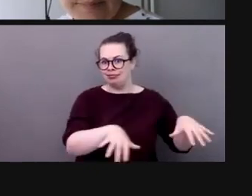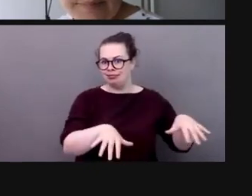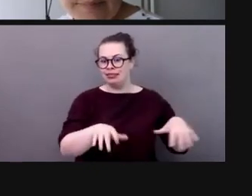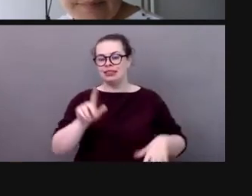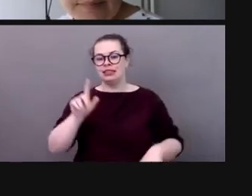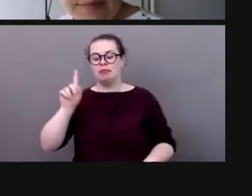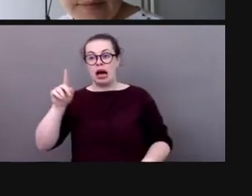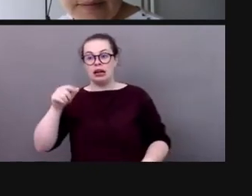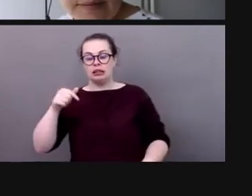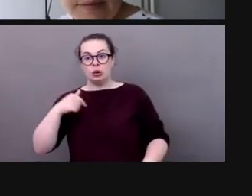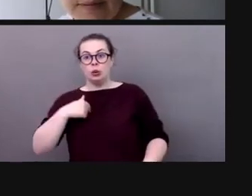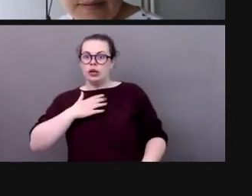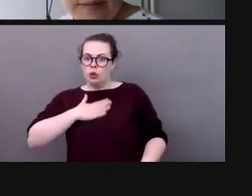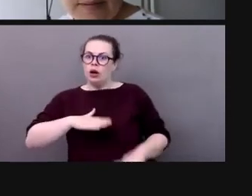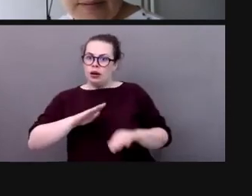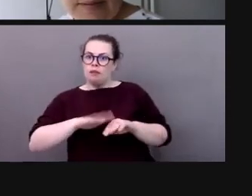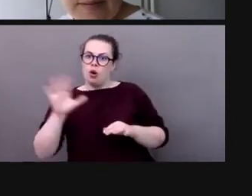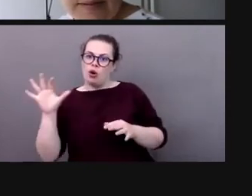on localization